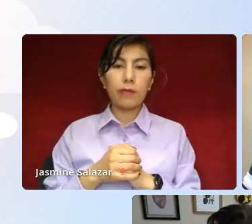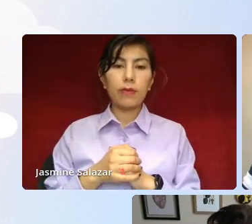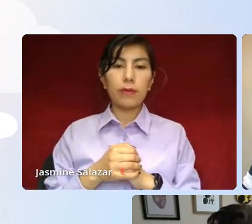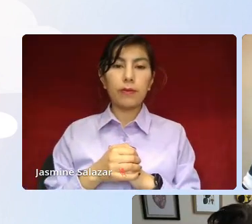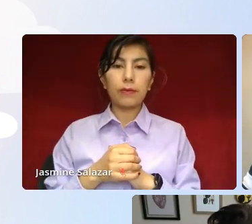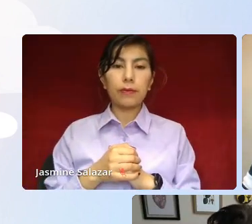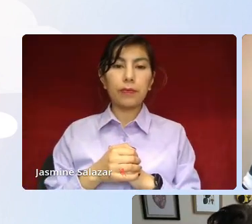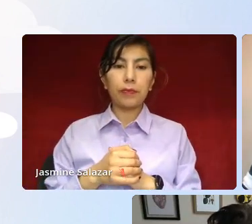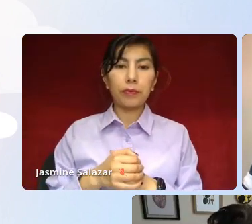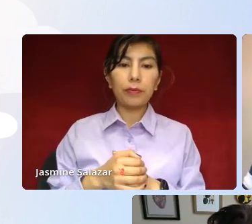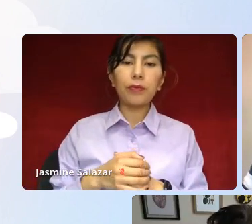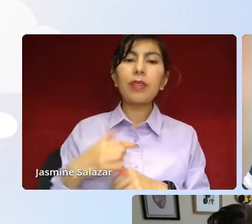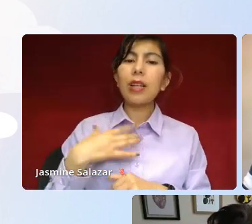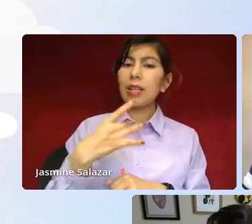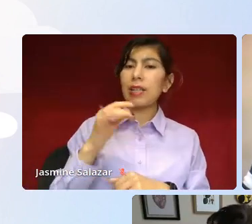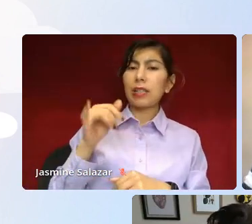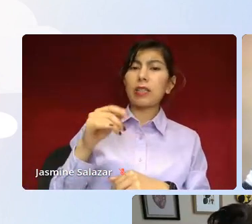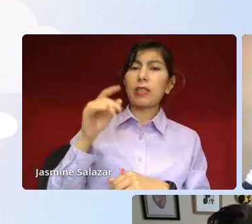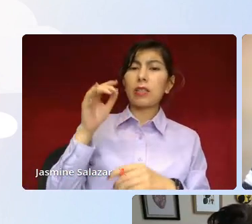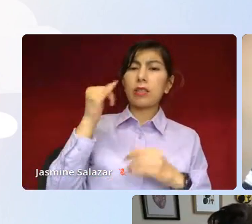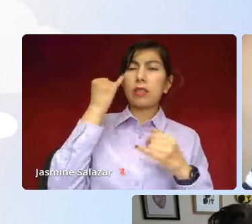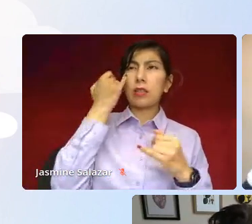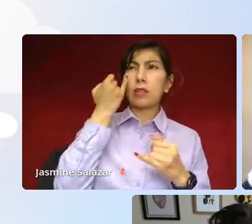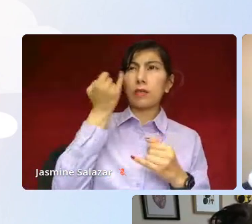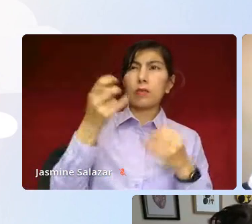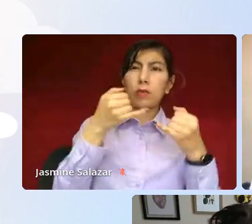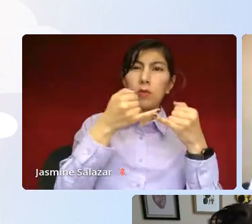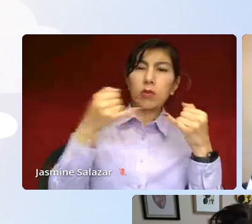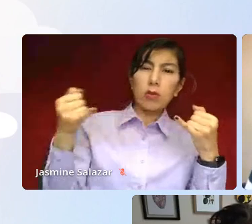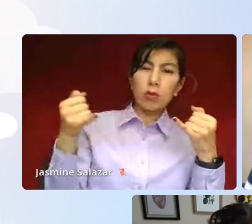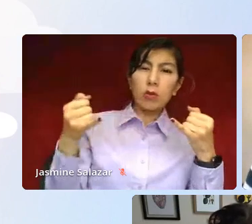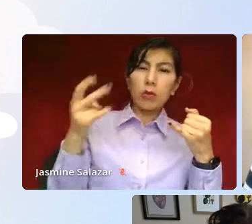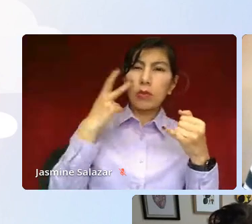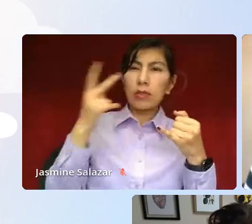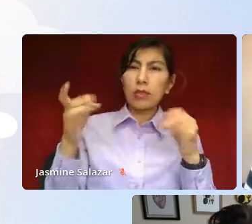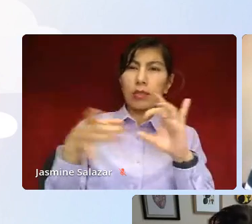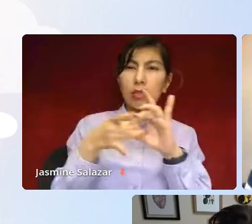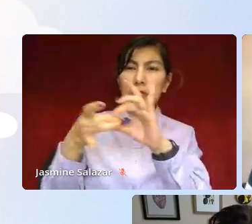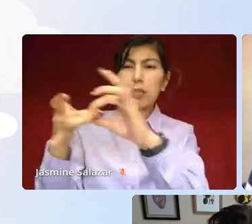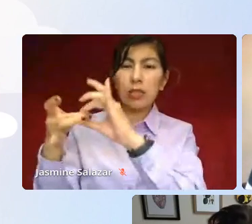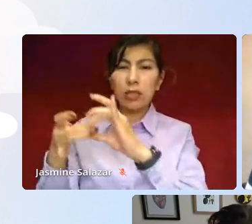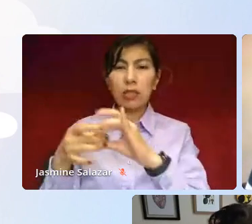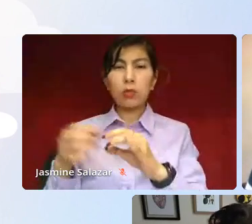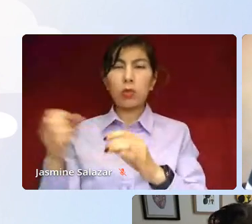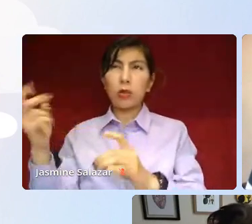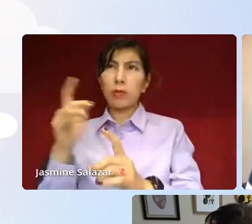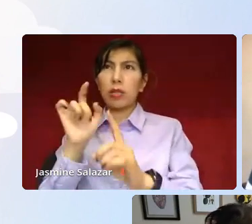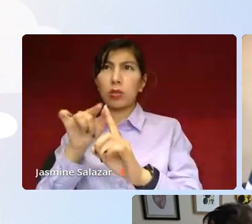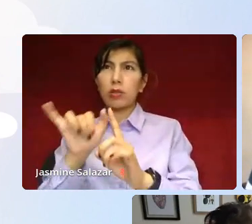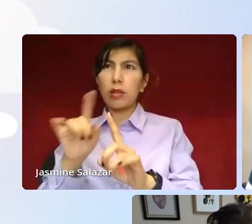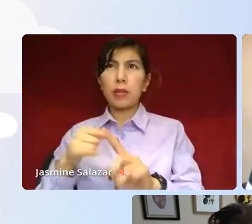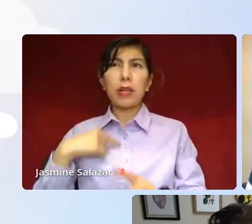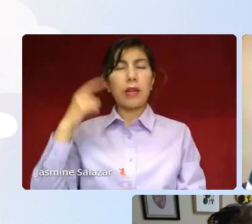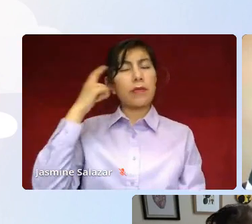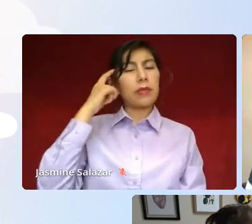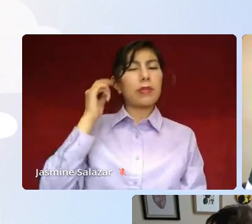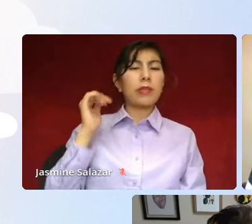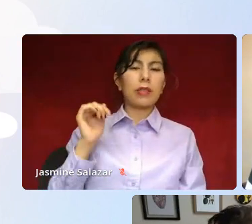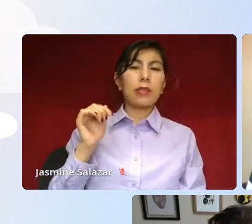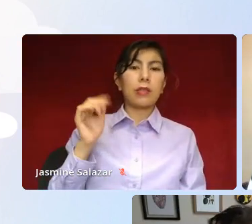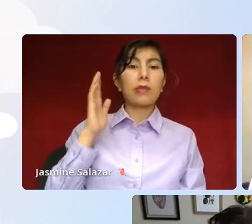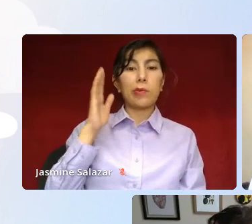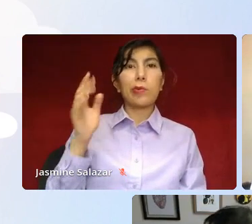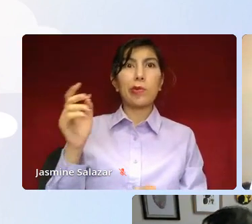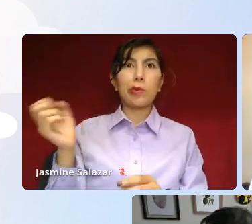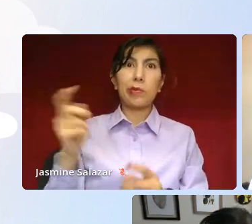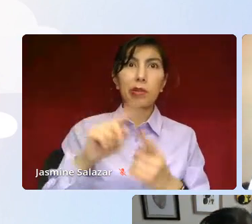the thread that I'm already sort of seeing around these connections. We're going to come back to this. I have a sense, also because I know we're going to come back to it, but I'm trying to